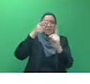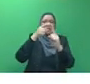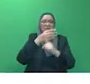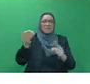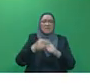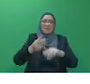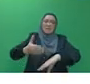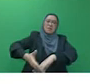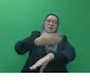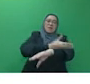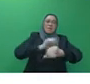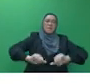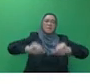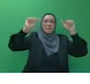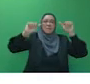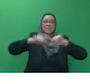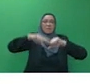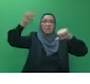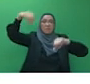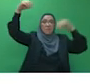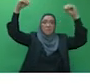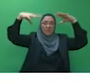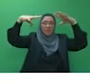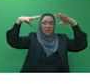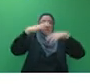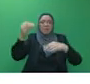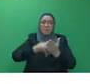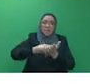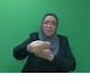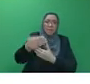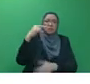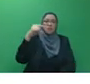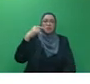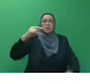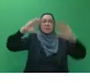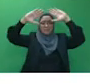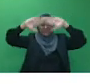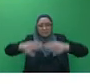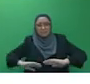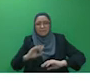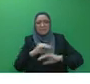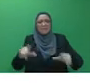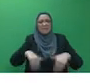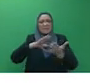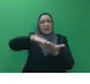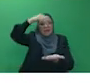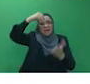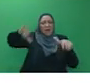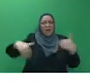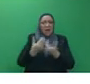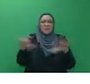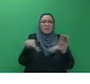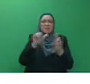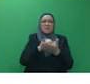all that then i upgraded to you know bigger lights bought a green screen um and learned how to do that how to